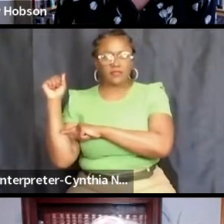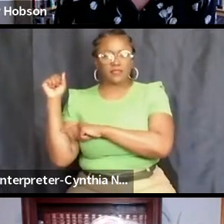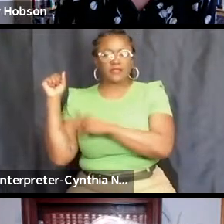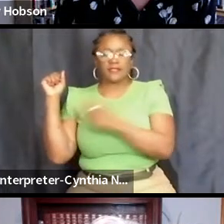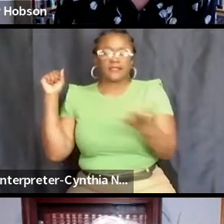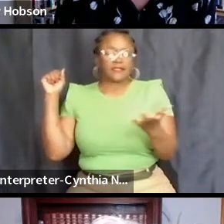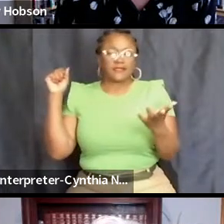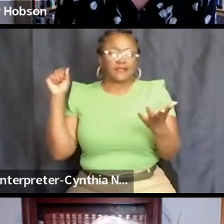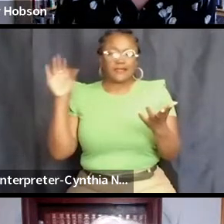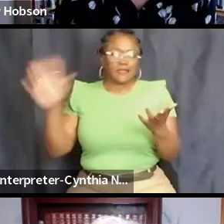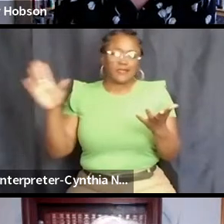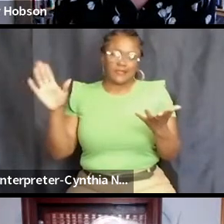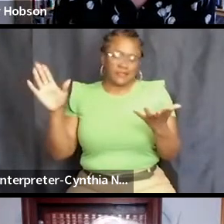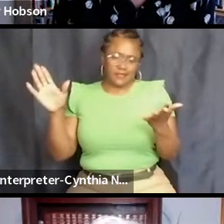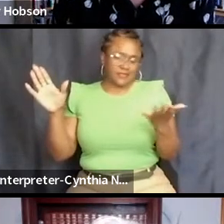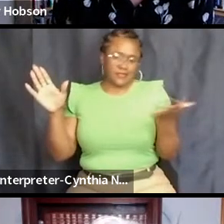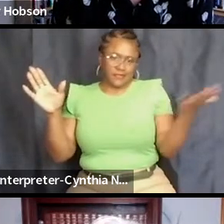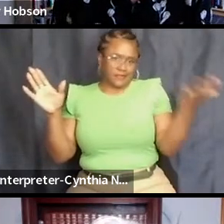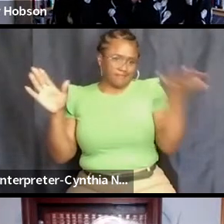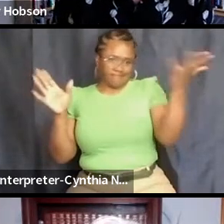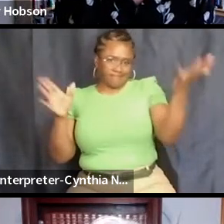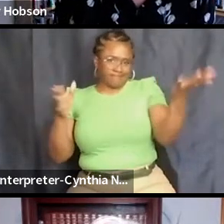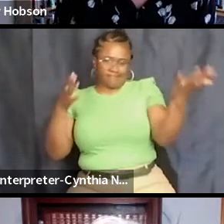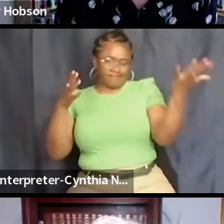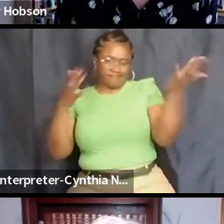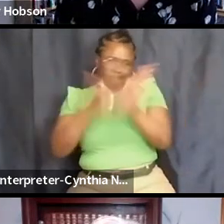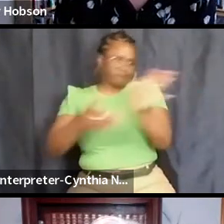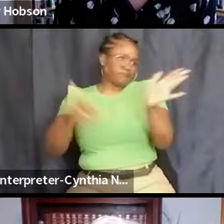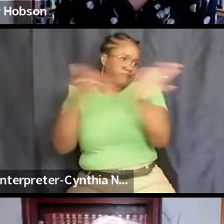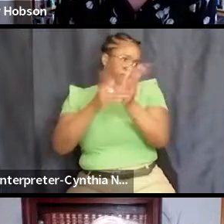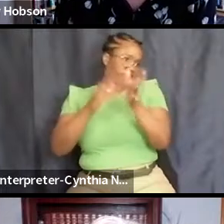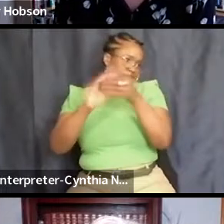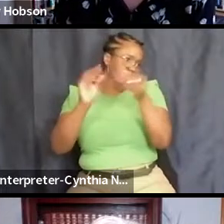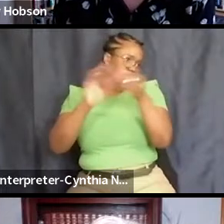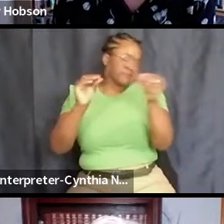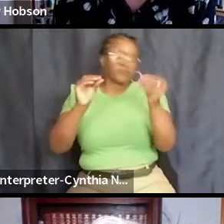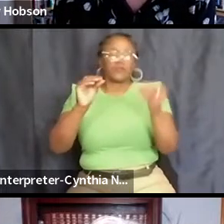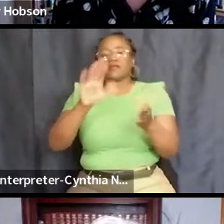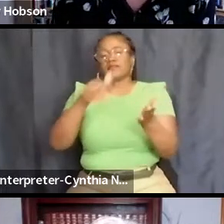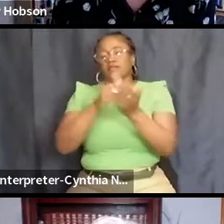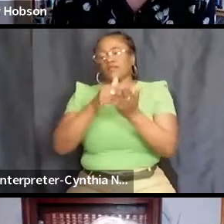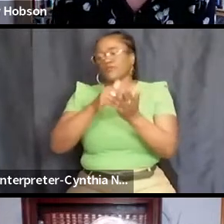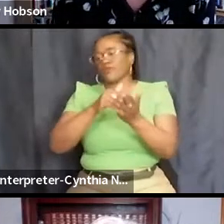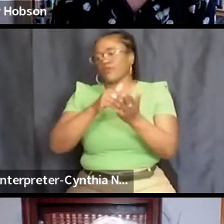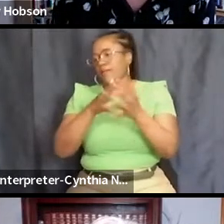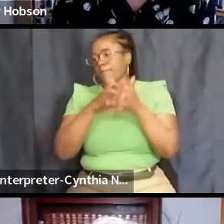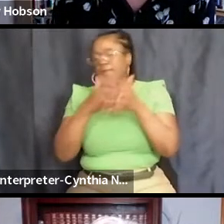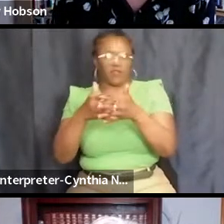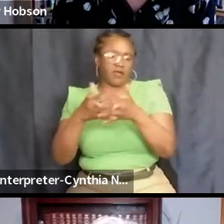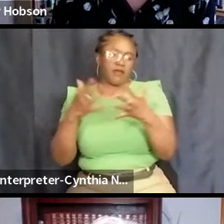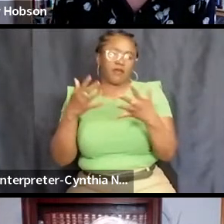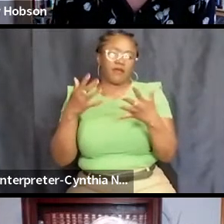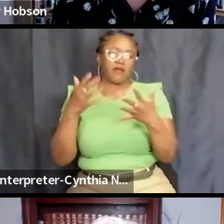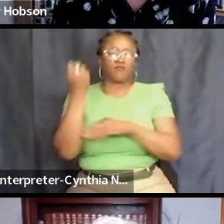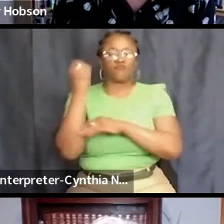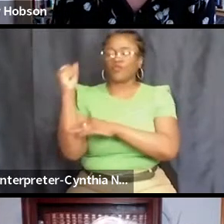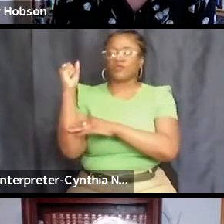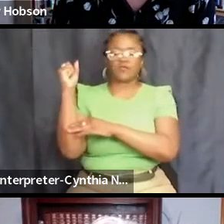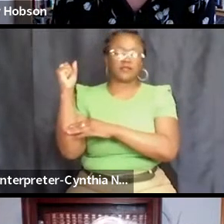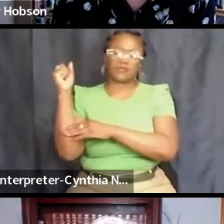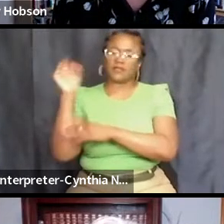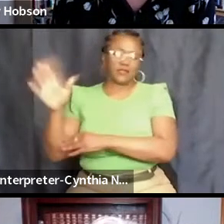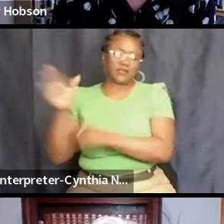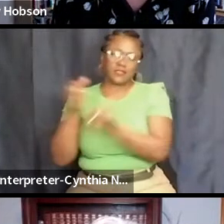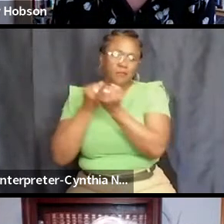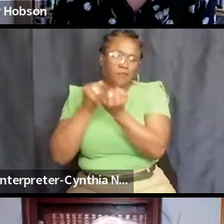the imminent, his bellicose rhetoric in South Africa, in Central America, and protested his